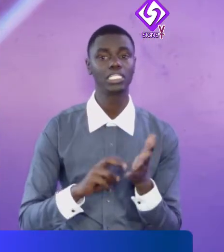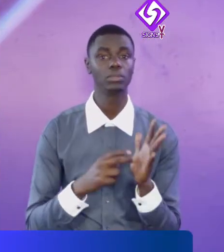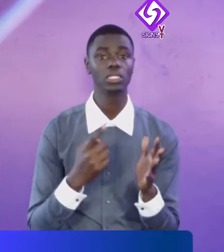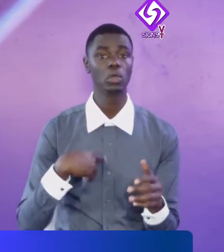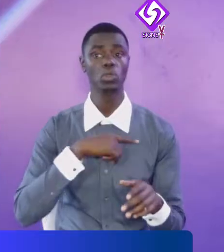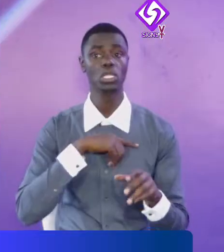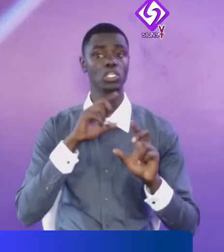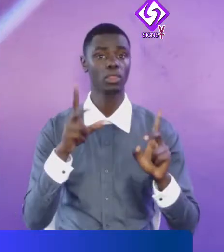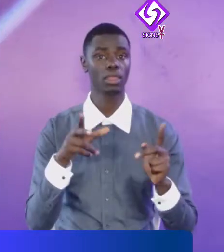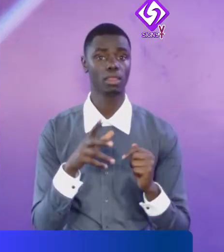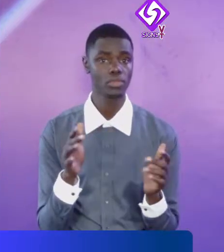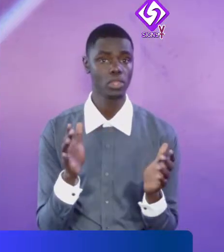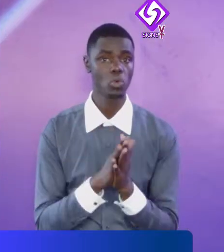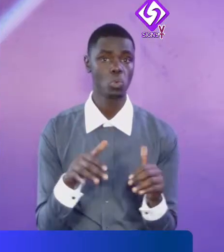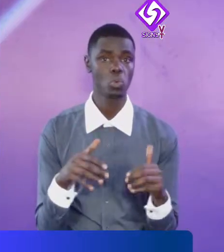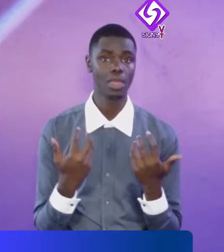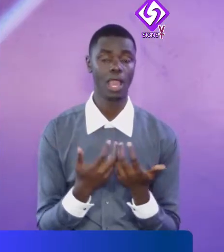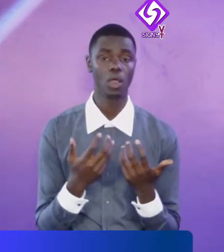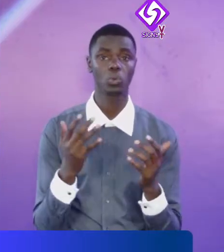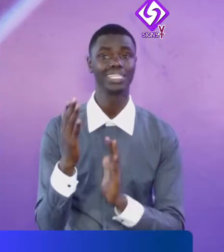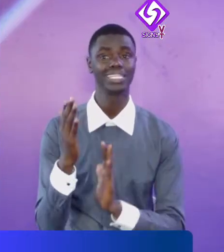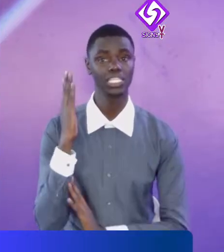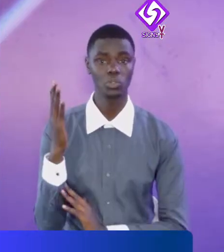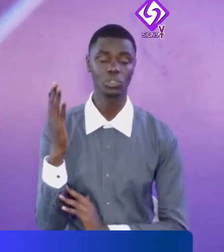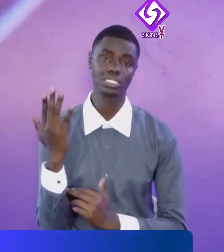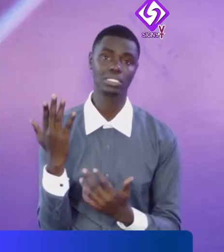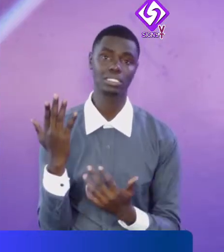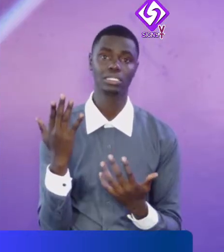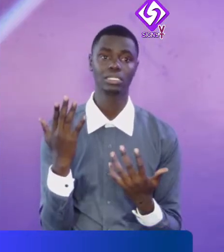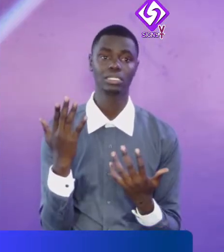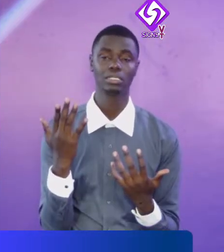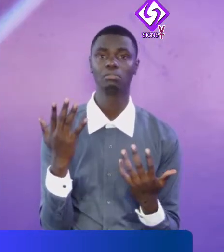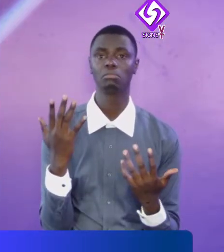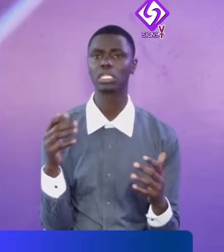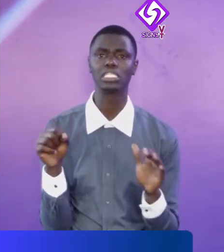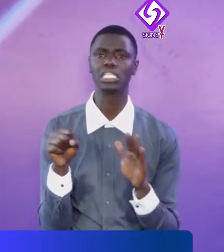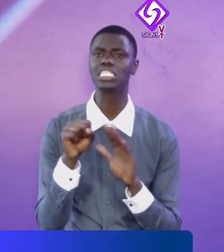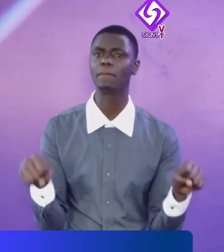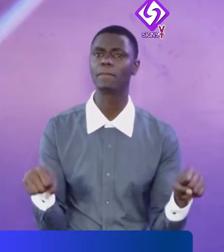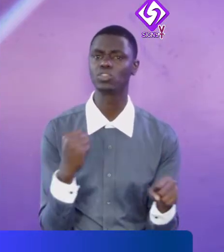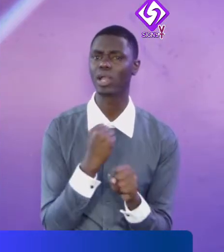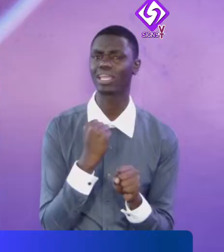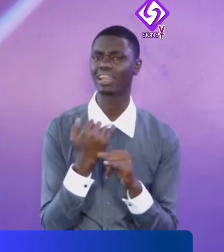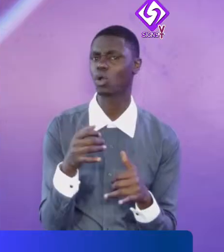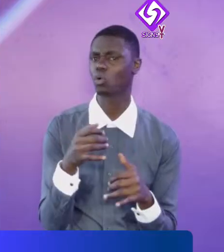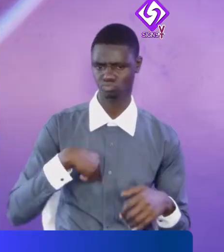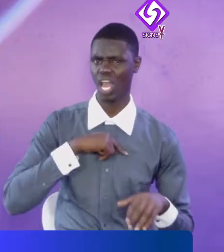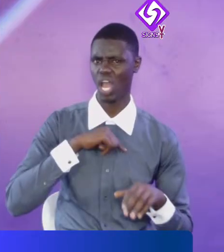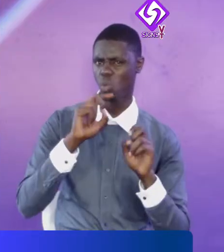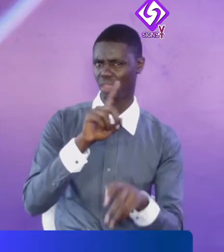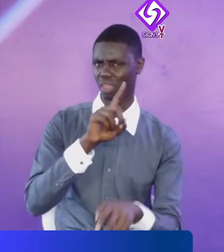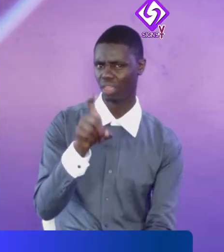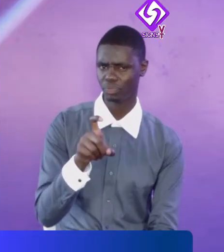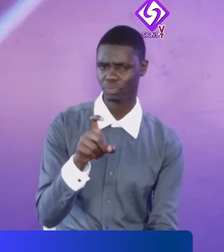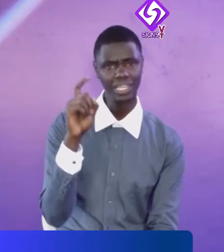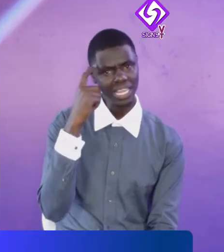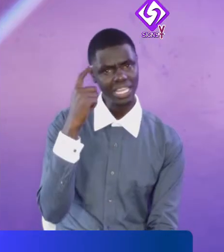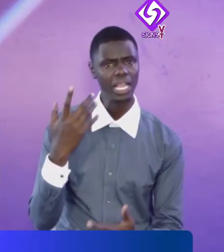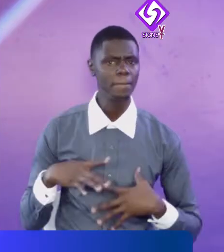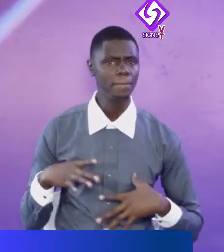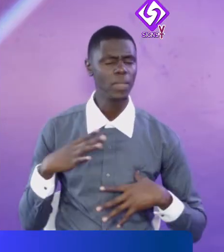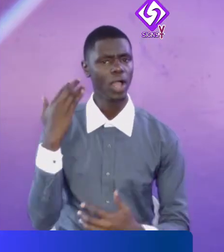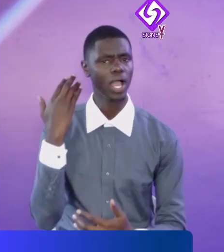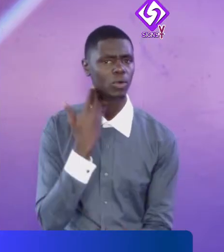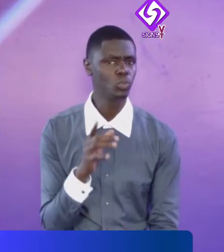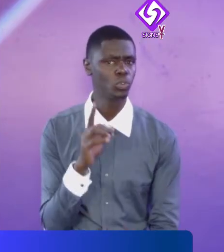okay with how the situation is currently? No. I think that people don't know